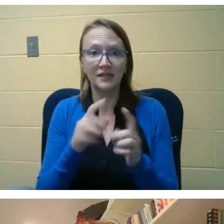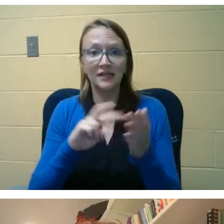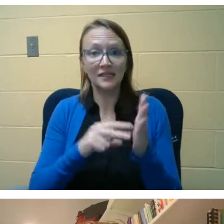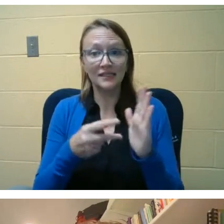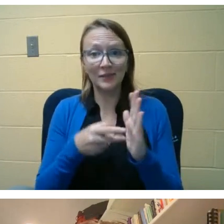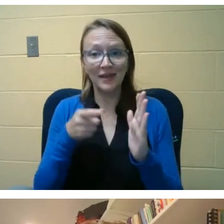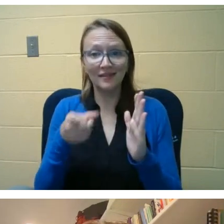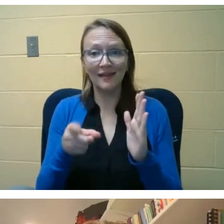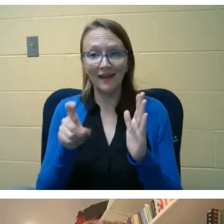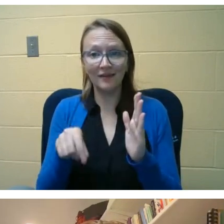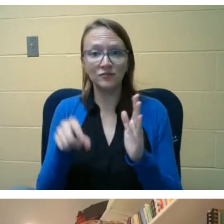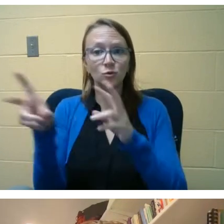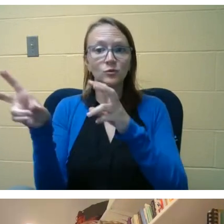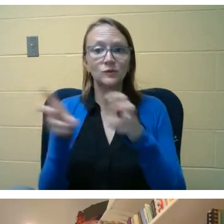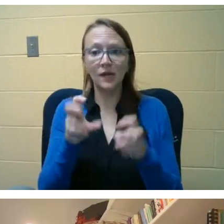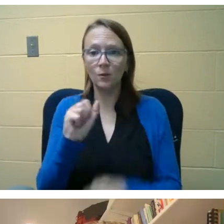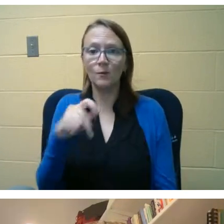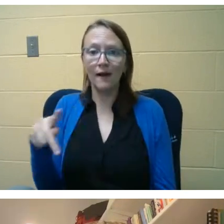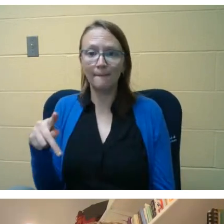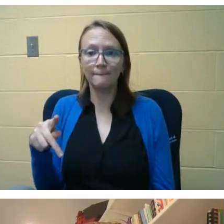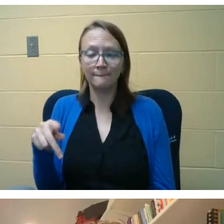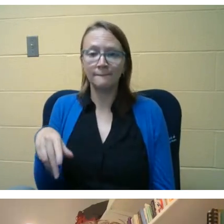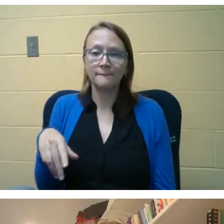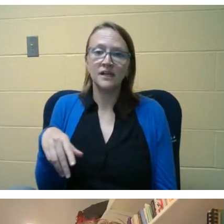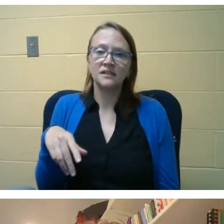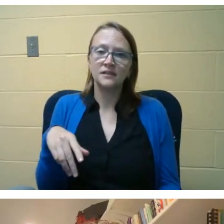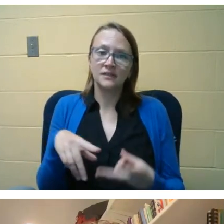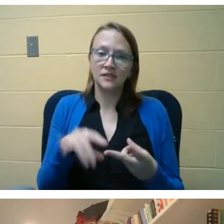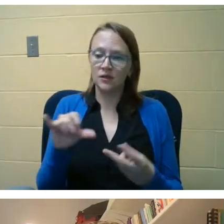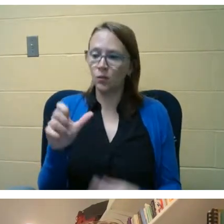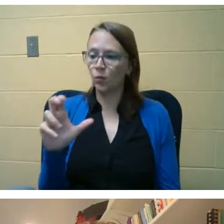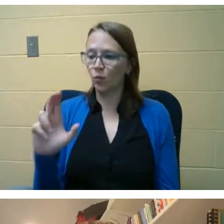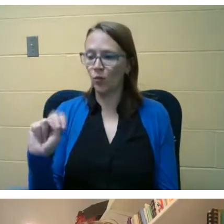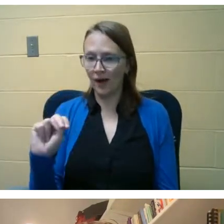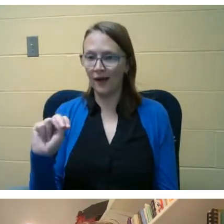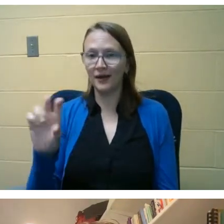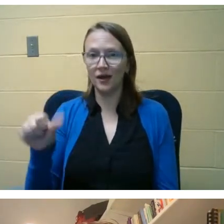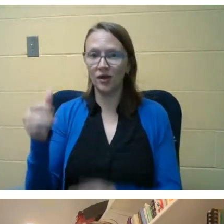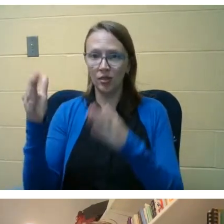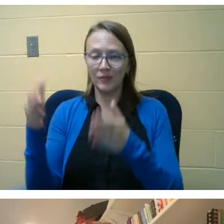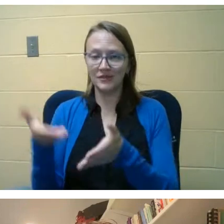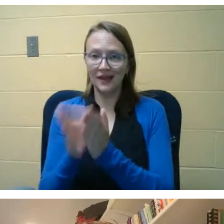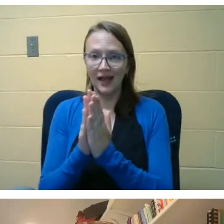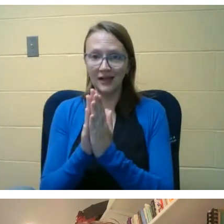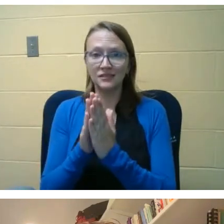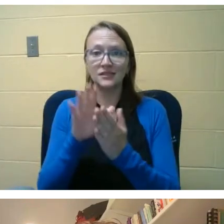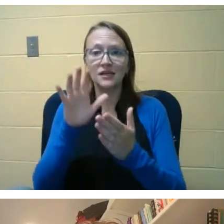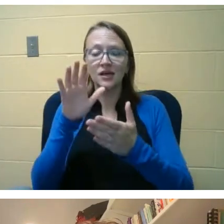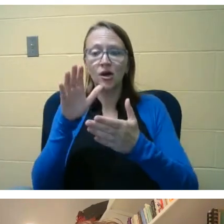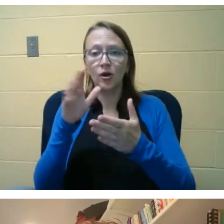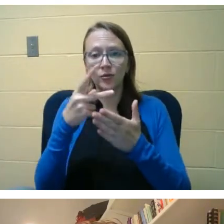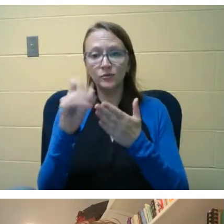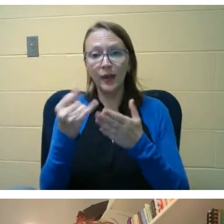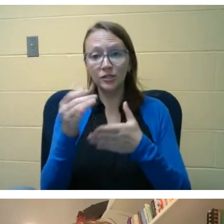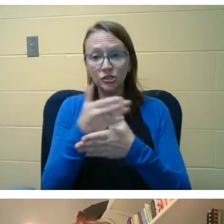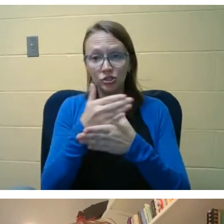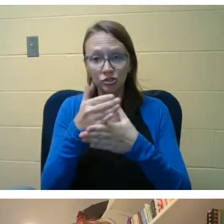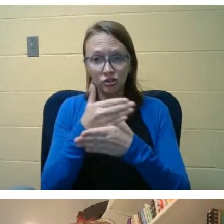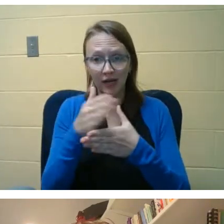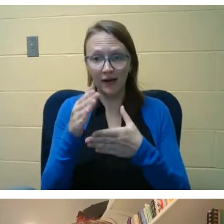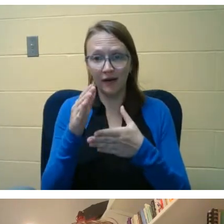And one is asking also, are there projects shared interactively, like if the